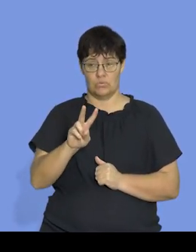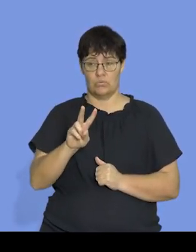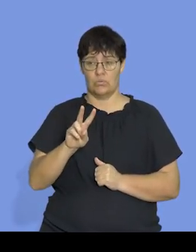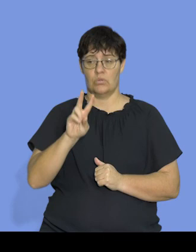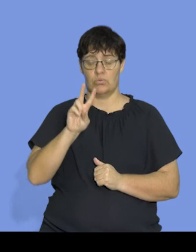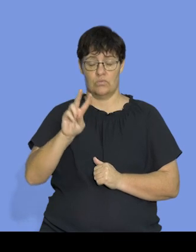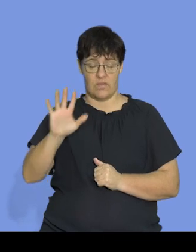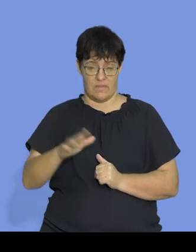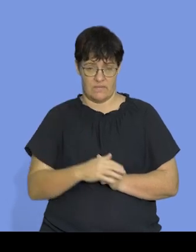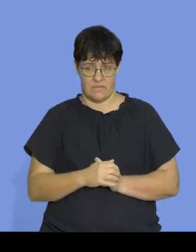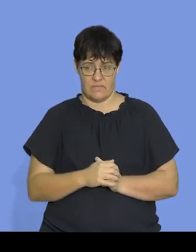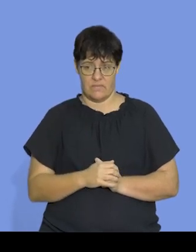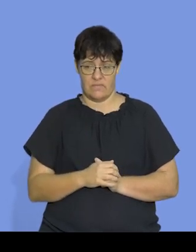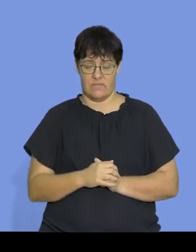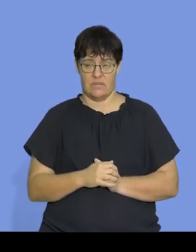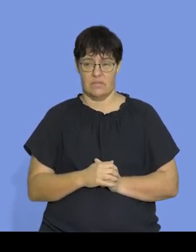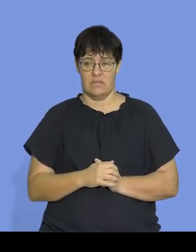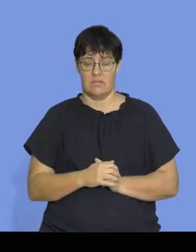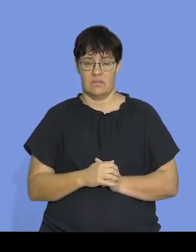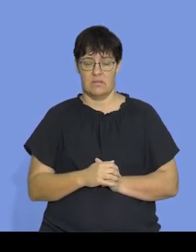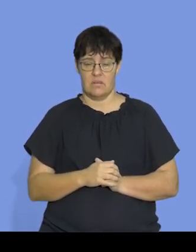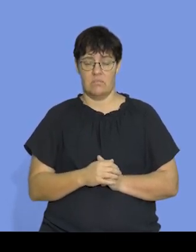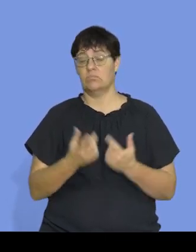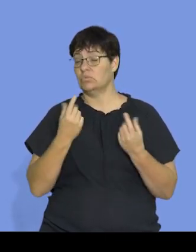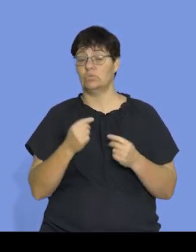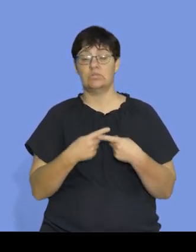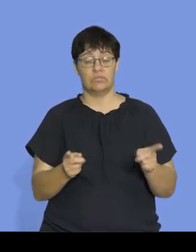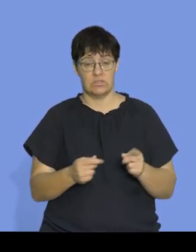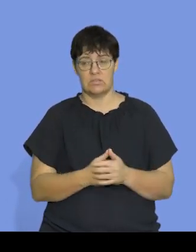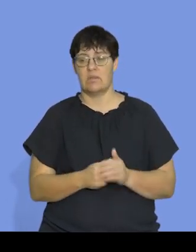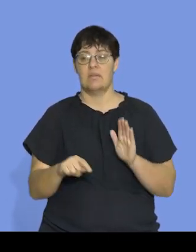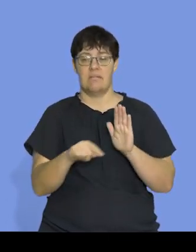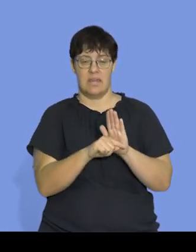225. Okay, so when we do that difference, it would give us negative